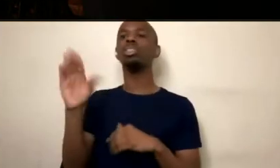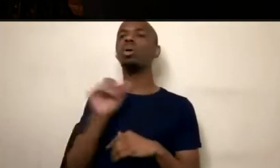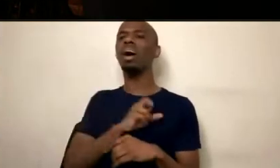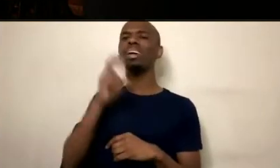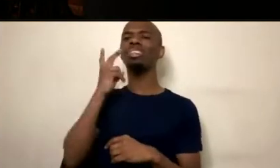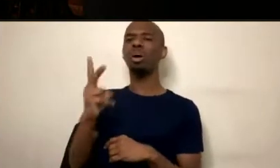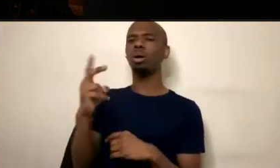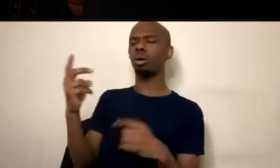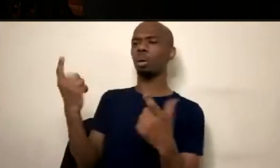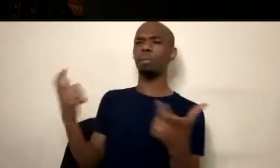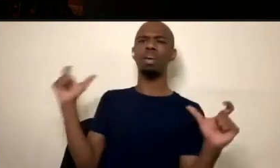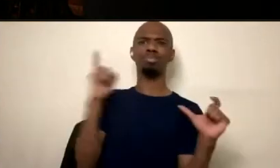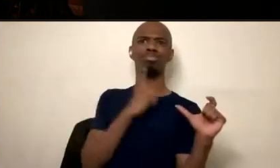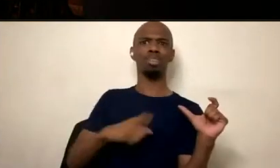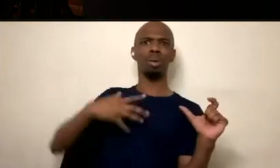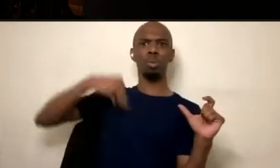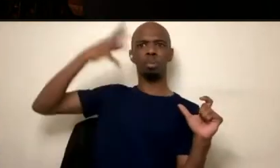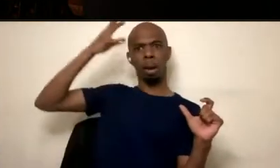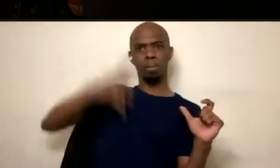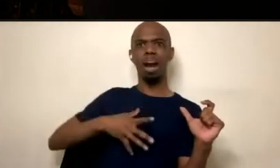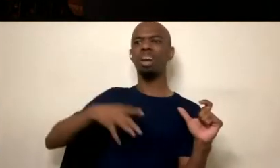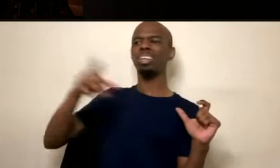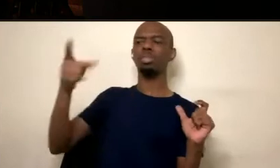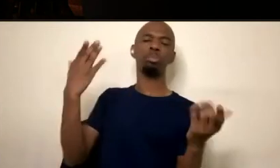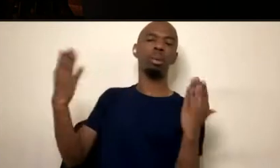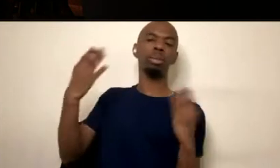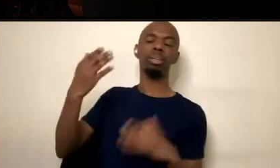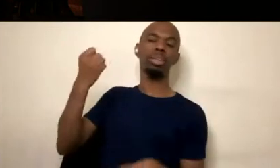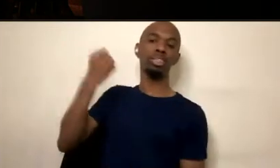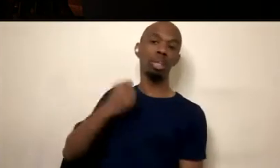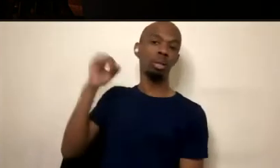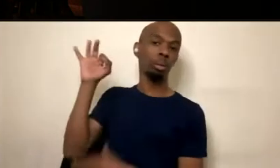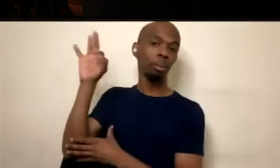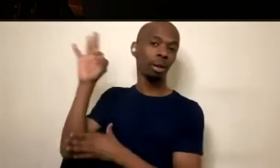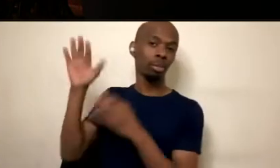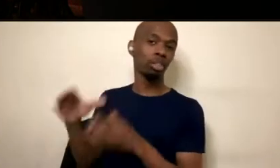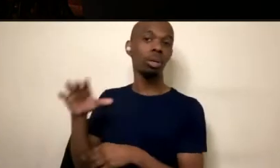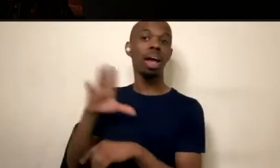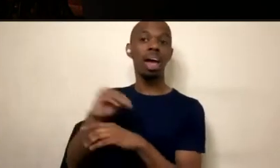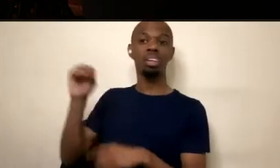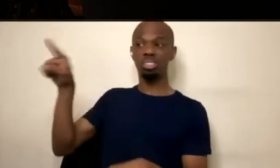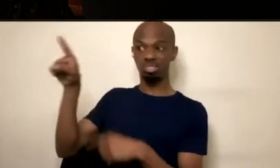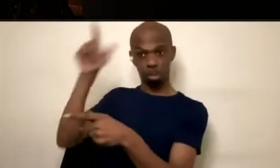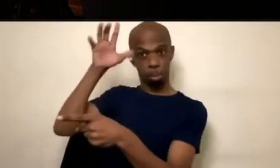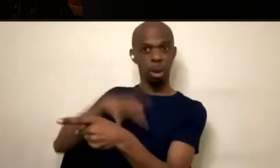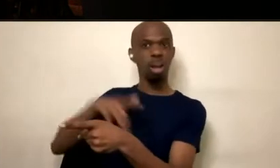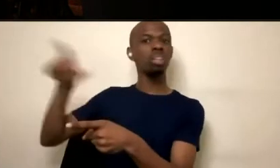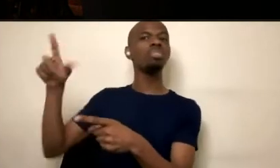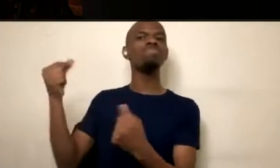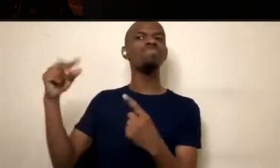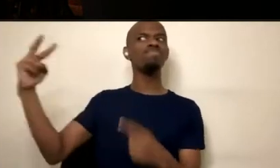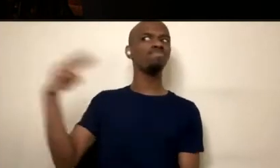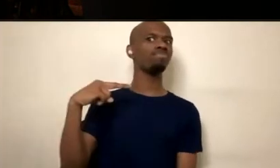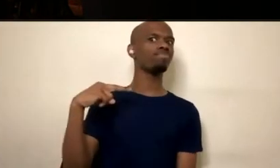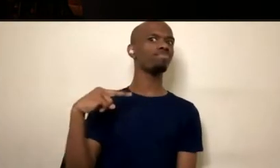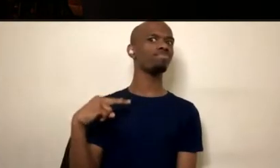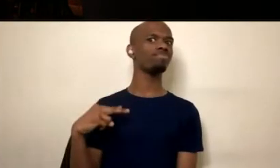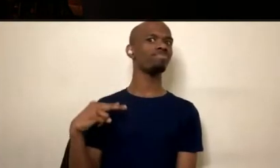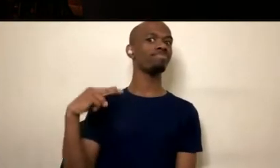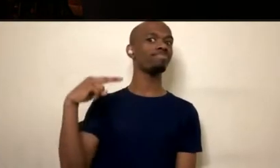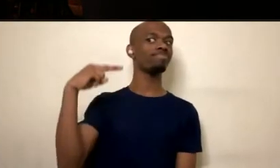He's furious at the T-shirt. He's looking me up and down like, what the hell?